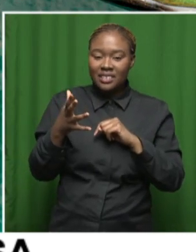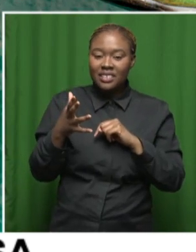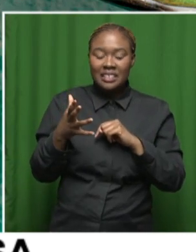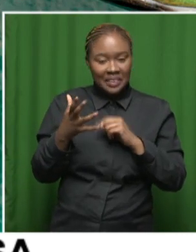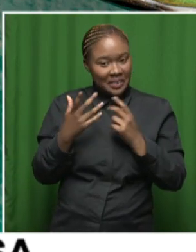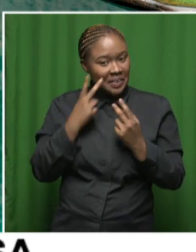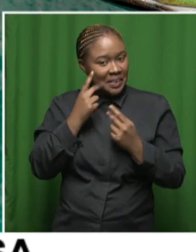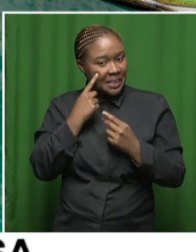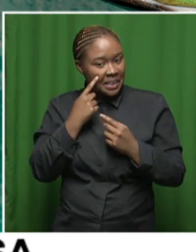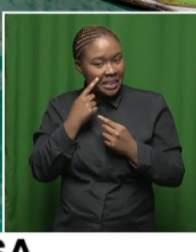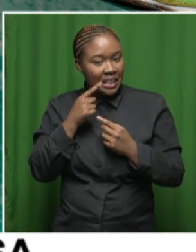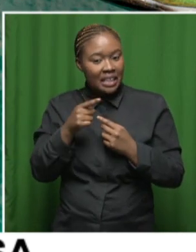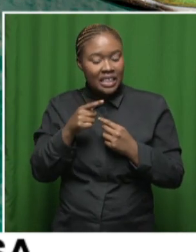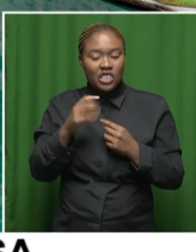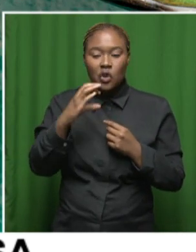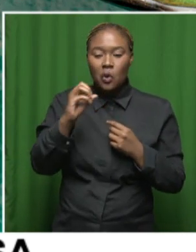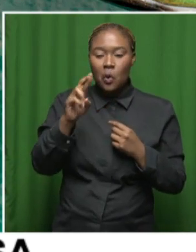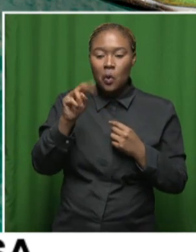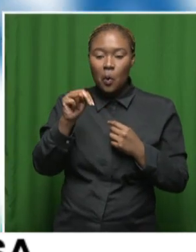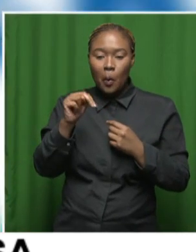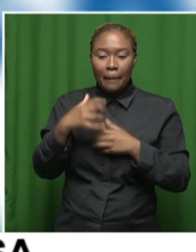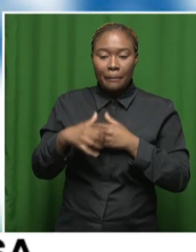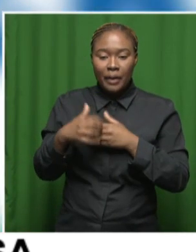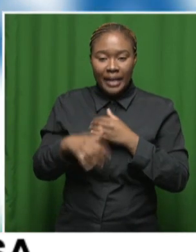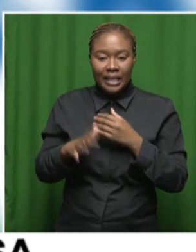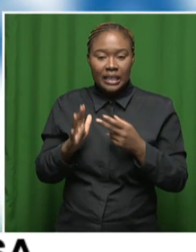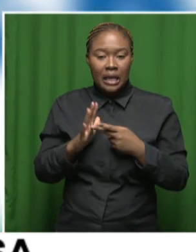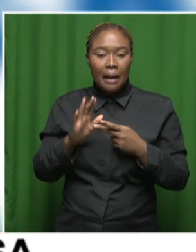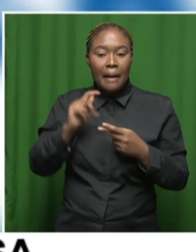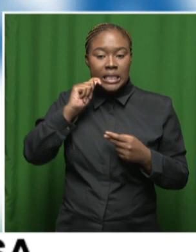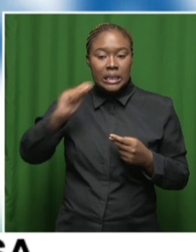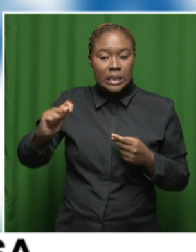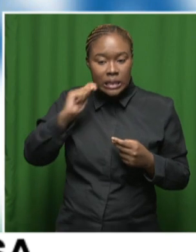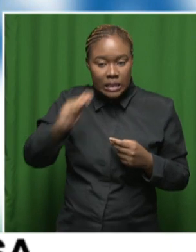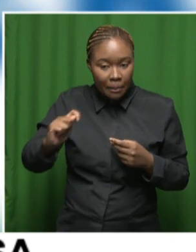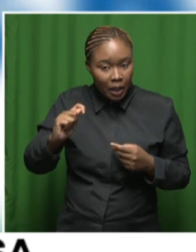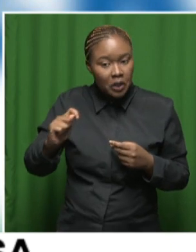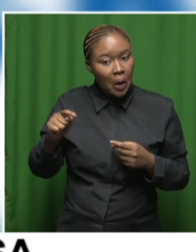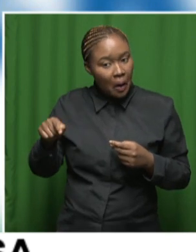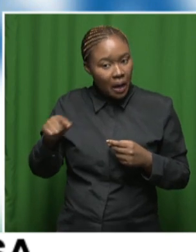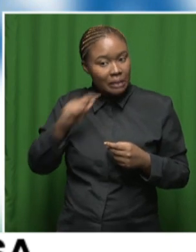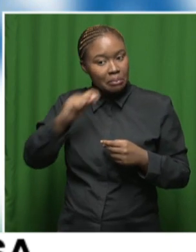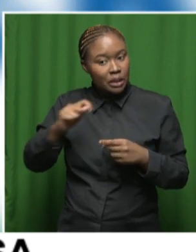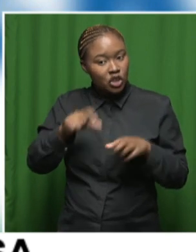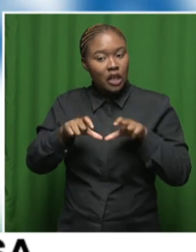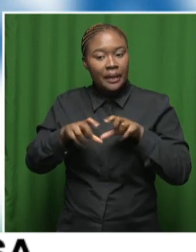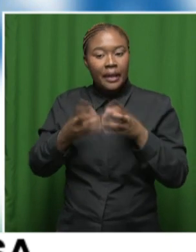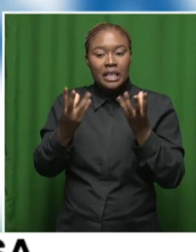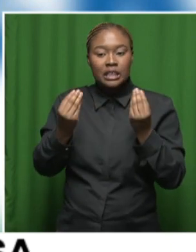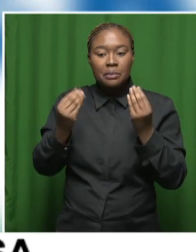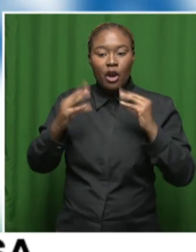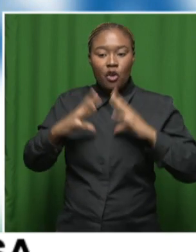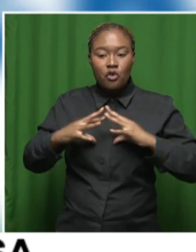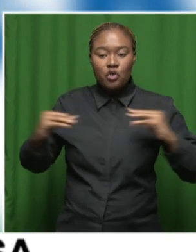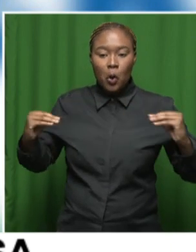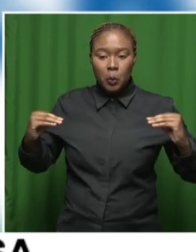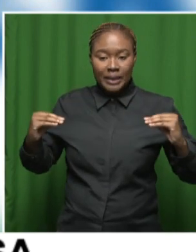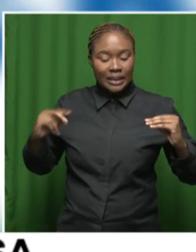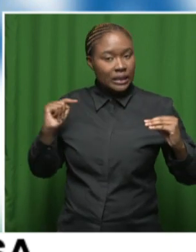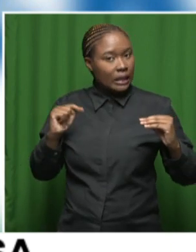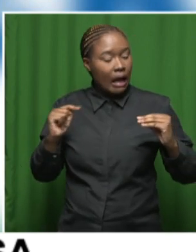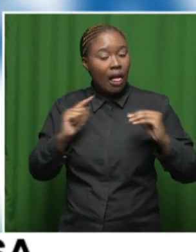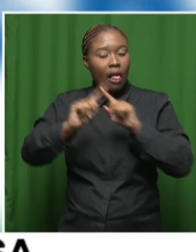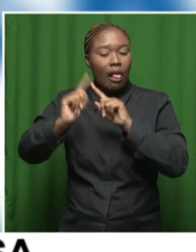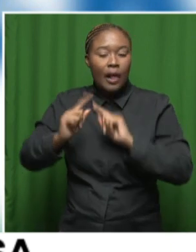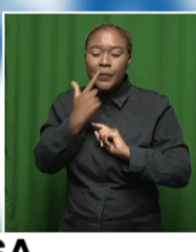biltong and cornbread. We've got biltong, even biltong spring rolls. So yeah, there's so many delicious things